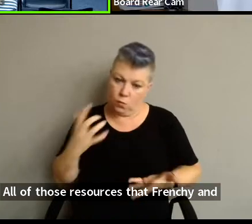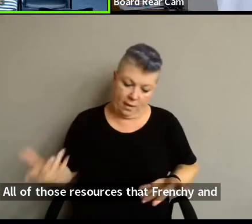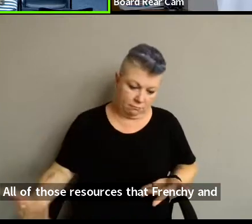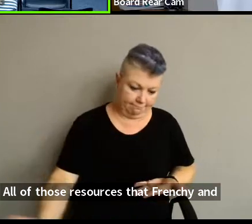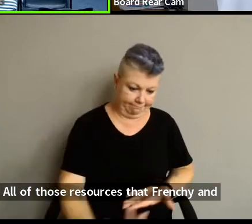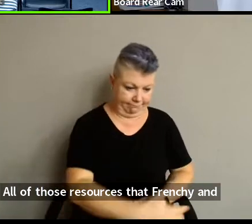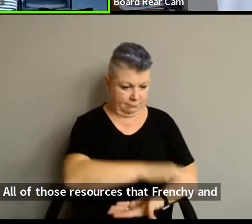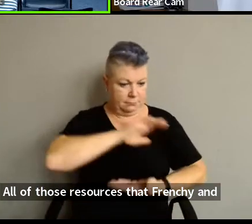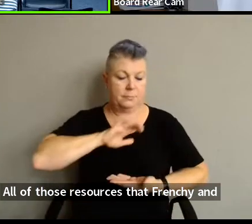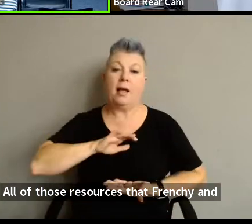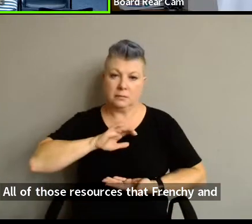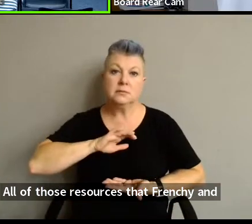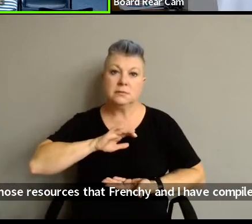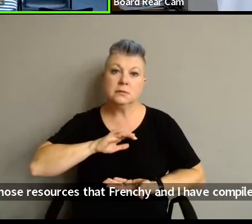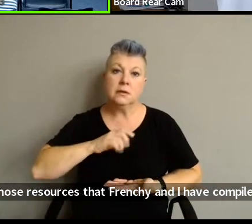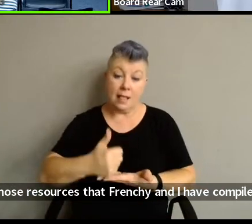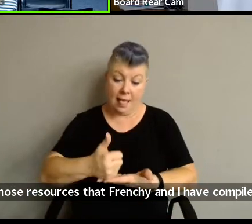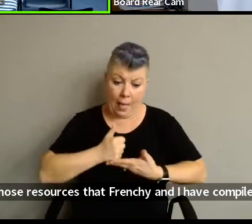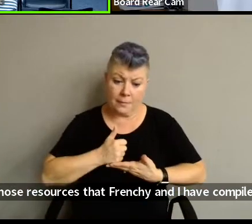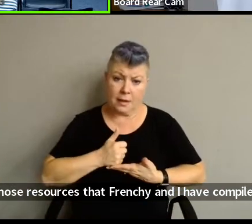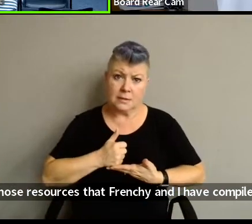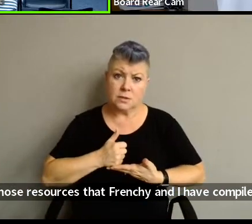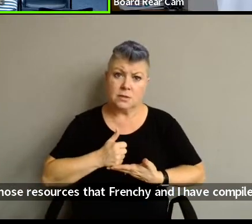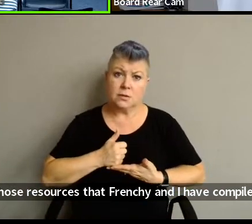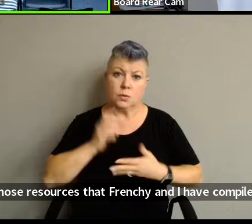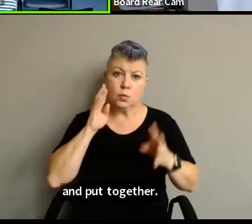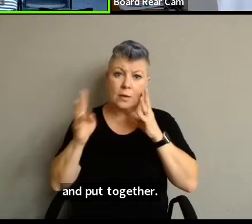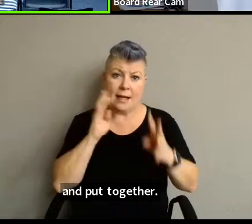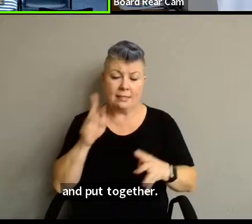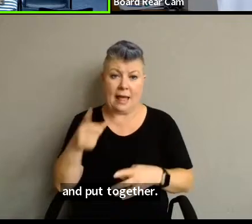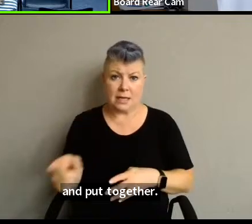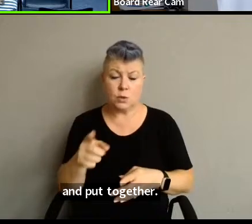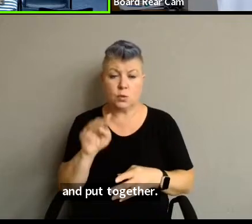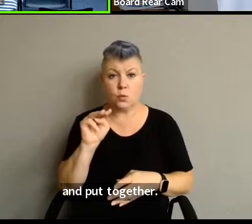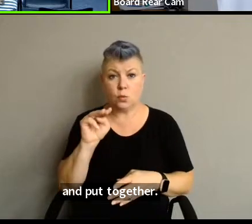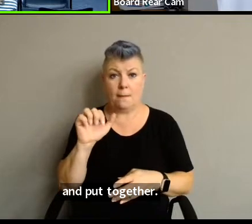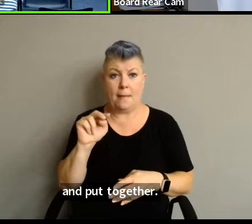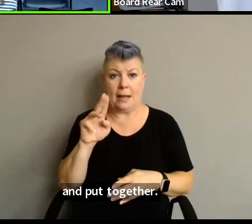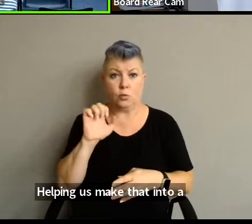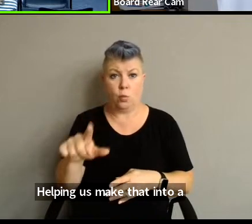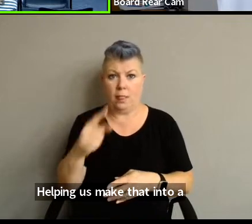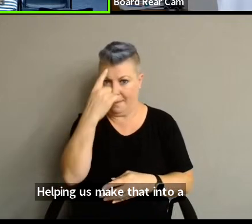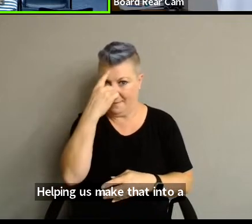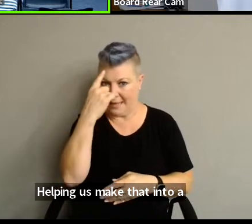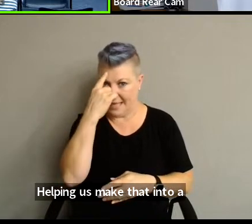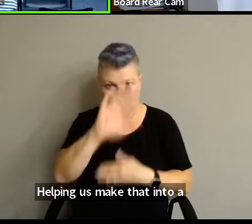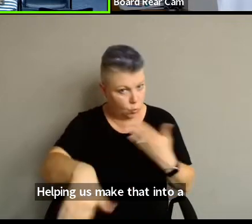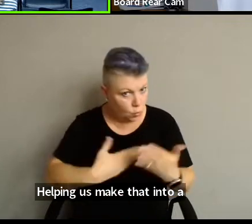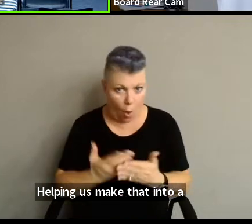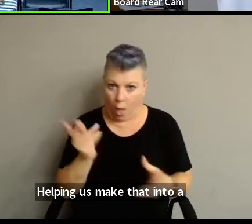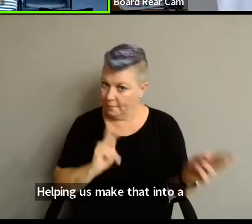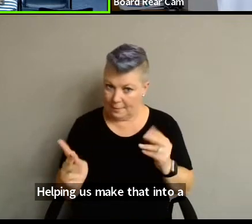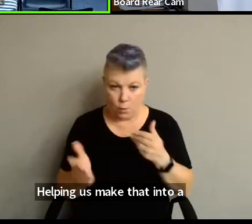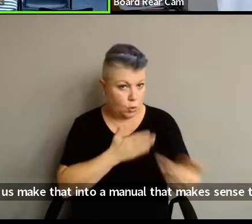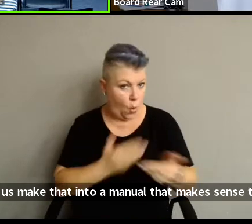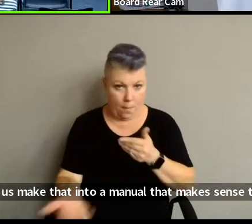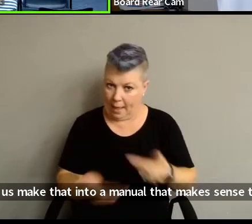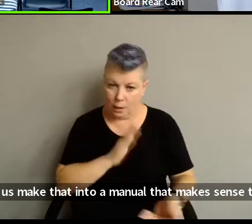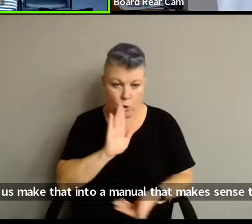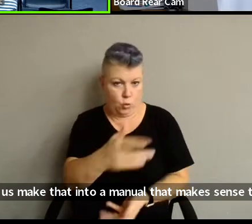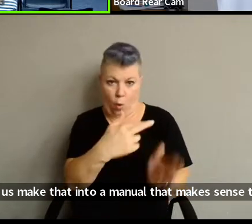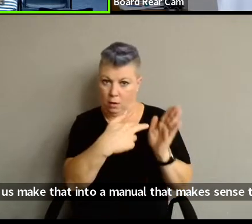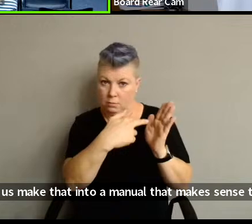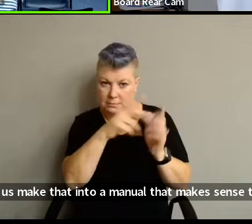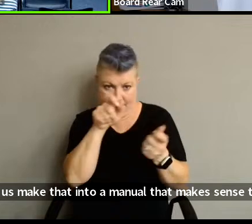together, helping us make that into a manual that makes sense to everybody, no matter what your role will be. So